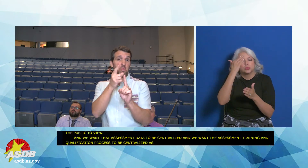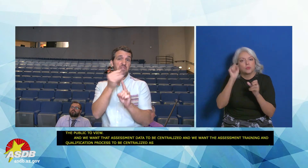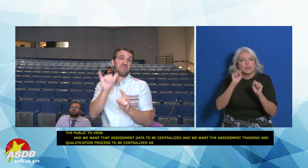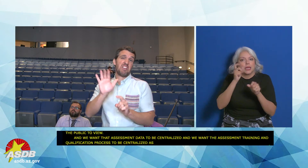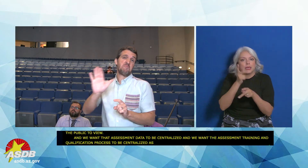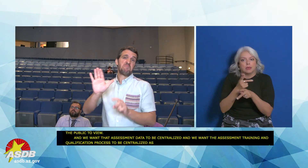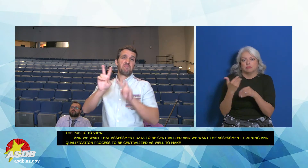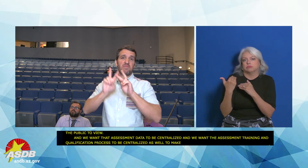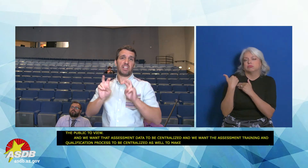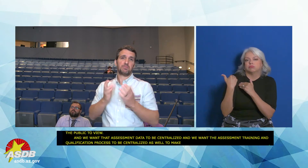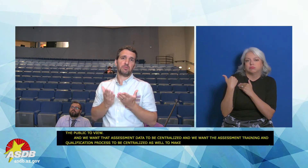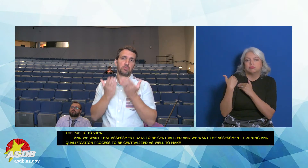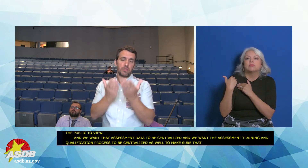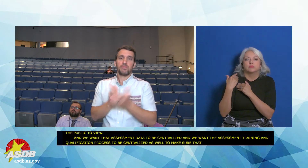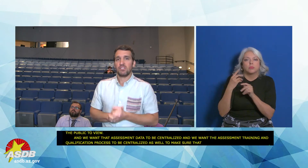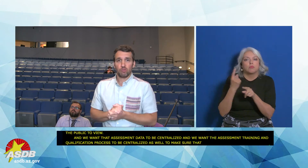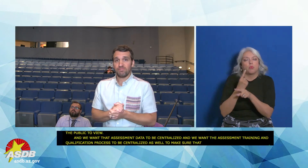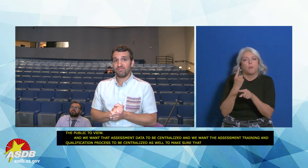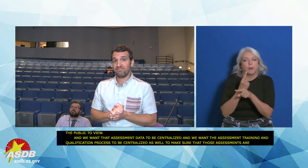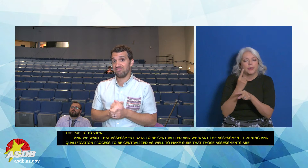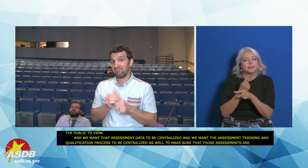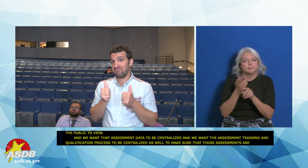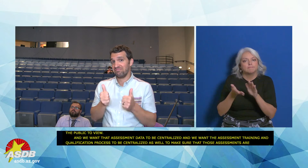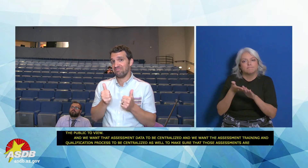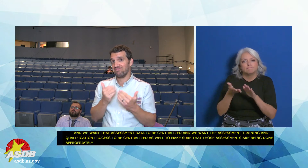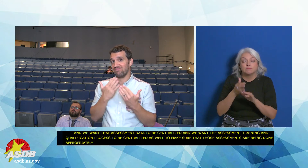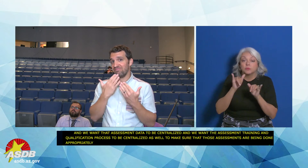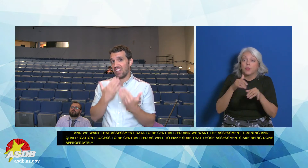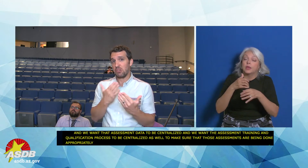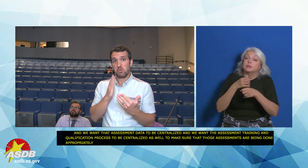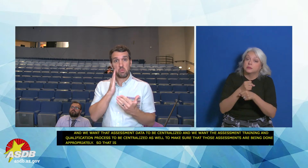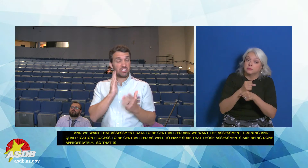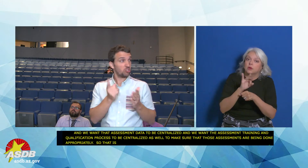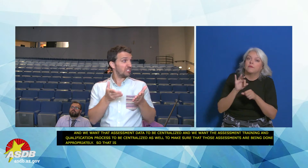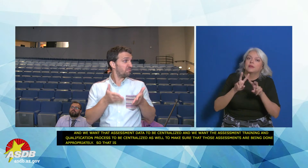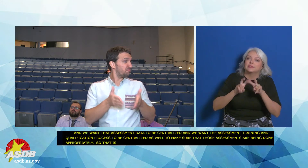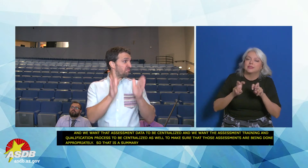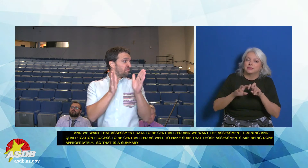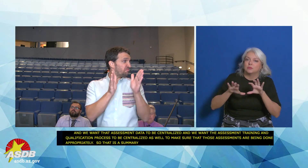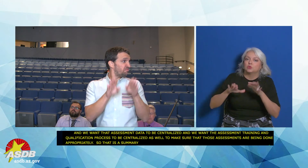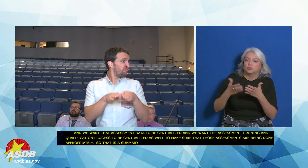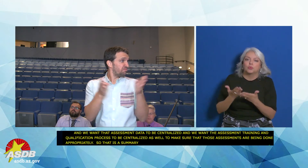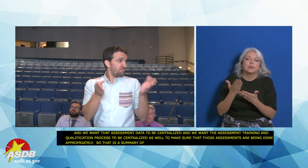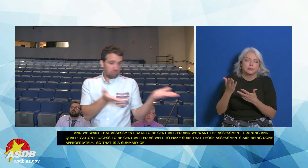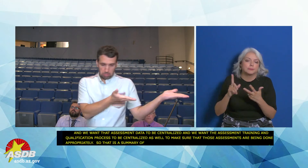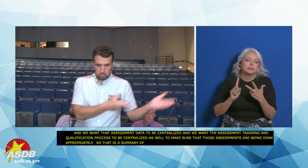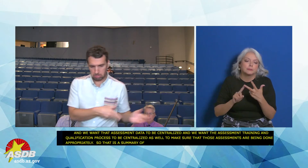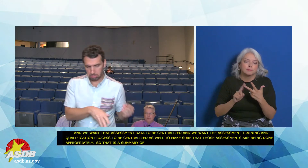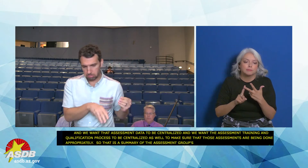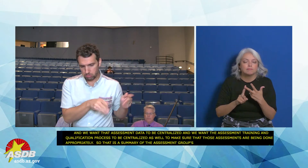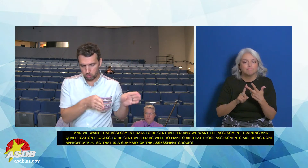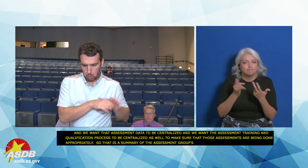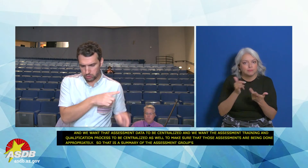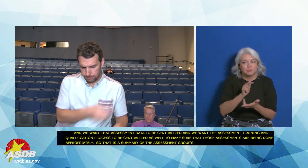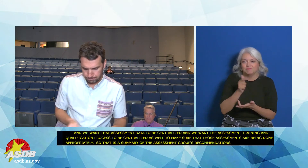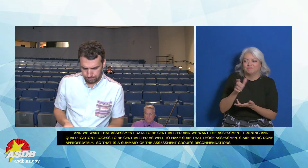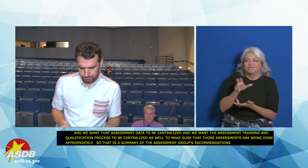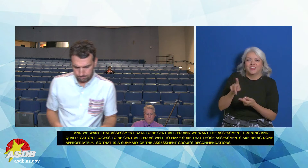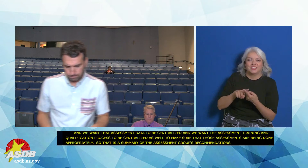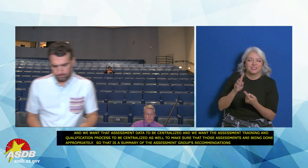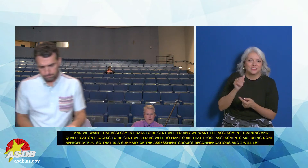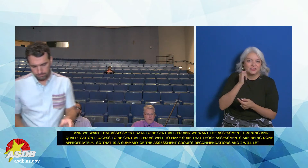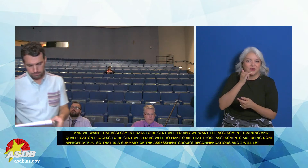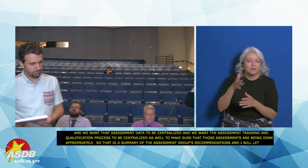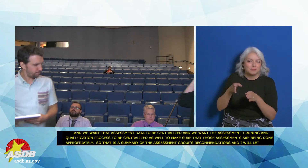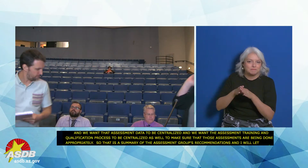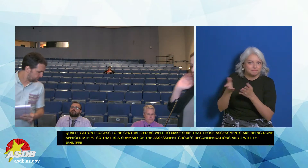that those assessments are being done appropriately. So that's a summary of the assessment group's recommendations, and I will let Jennifer